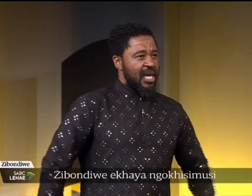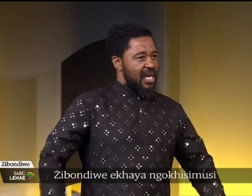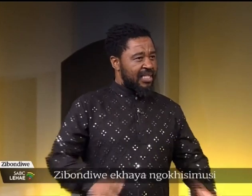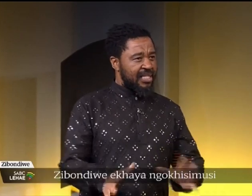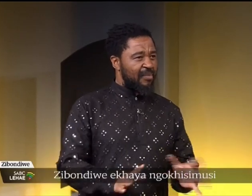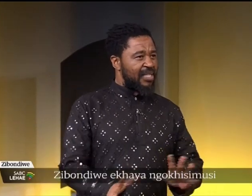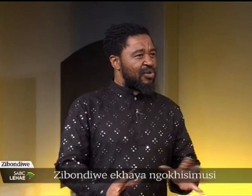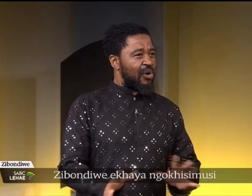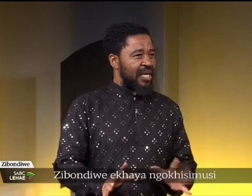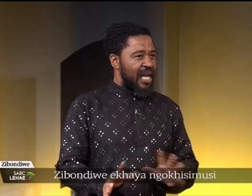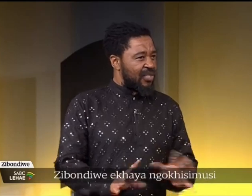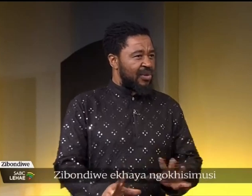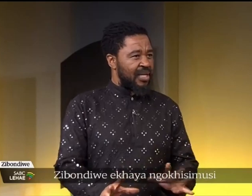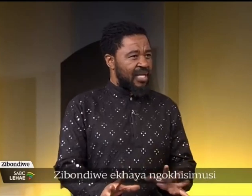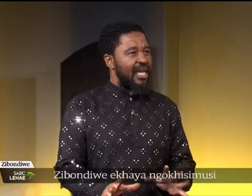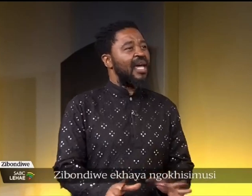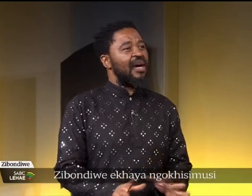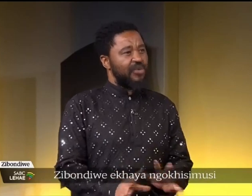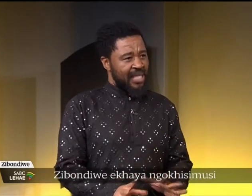now